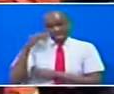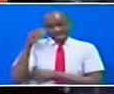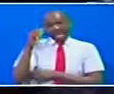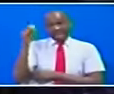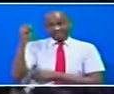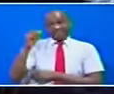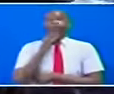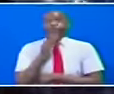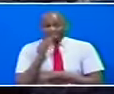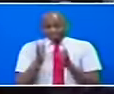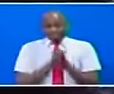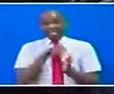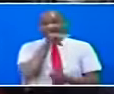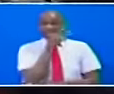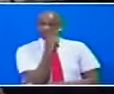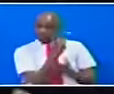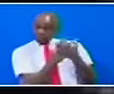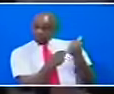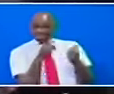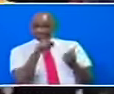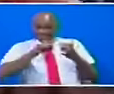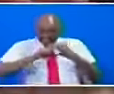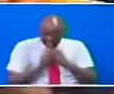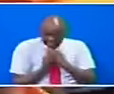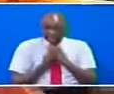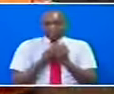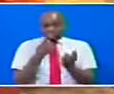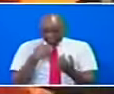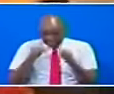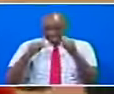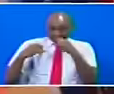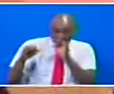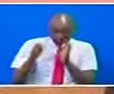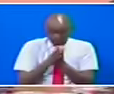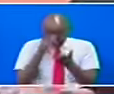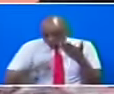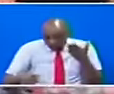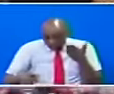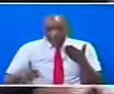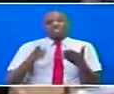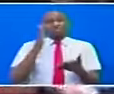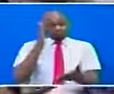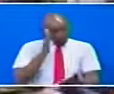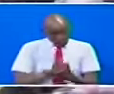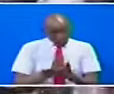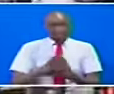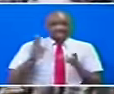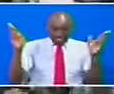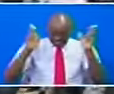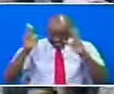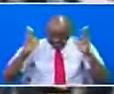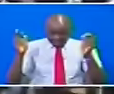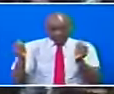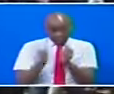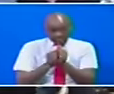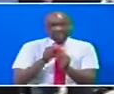Mudavadi and court leader Raila Odinga, begin to test the waters with the revelation that indeed they are ready to roll with